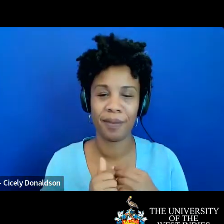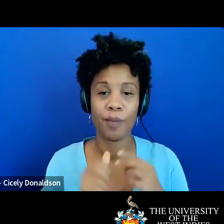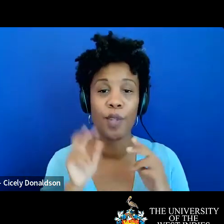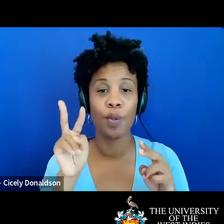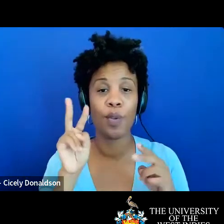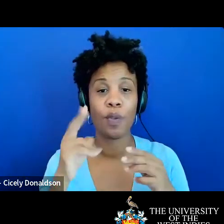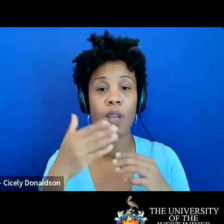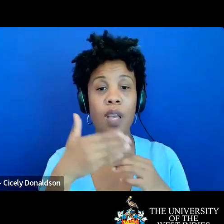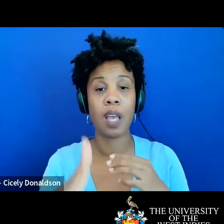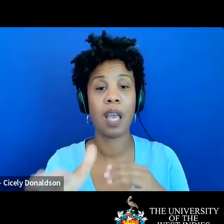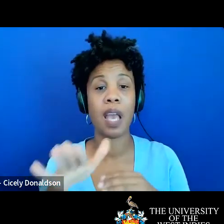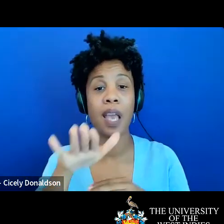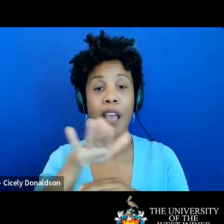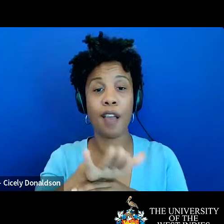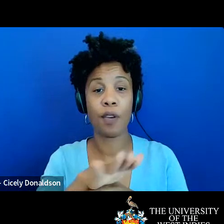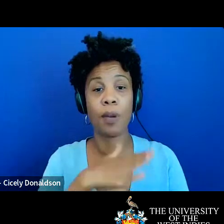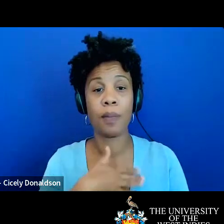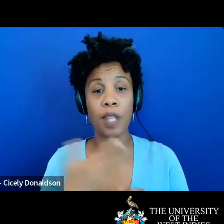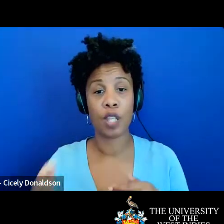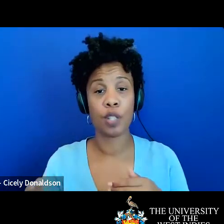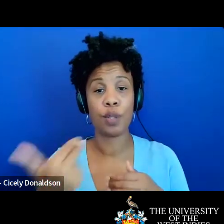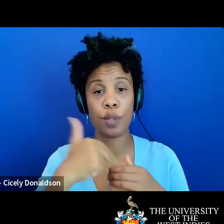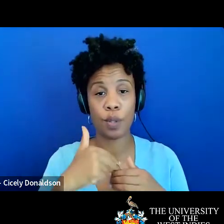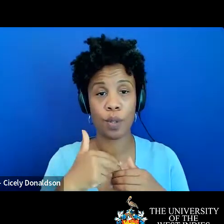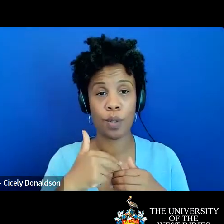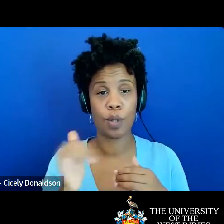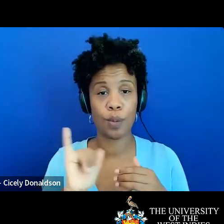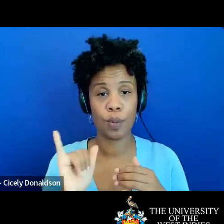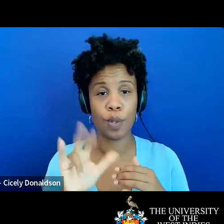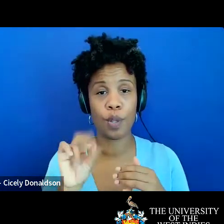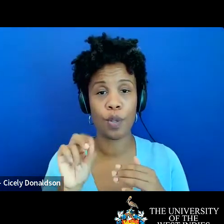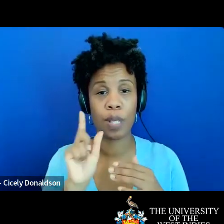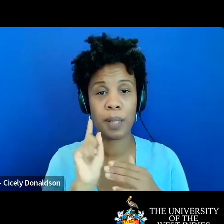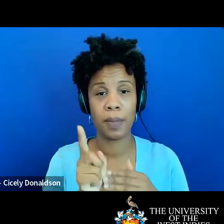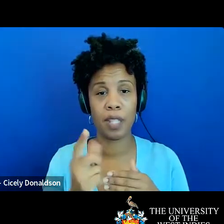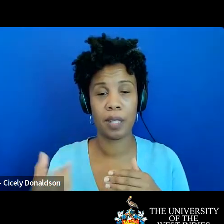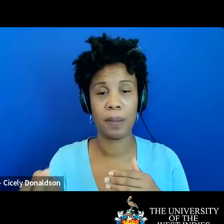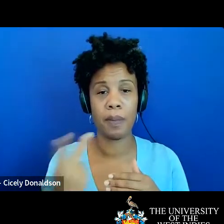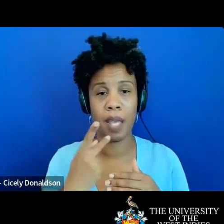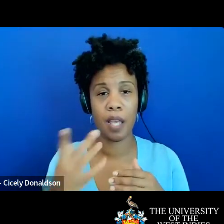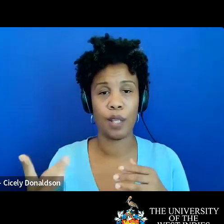next session. Please join us in half an hour. Thank you.